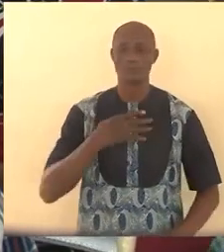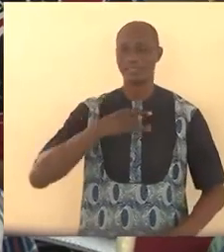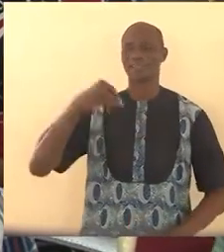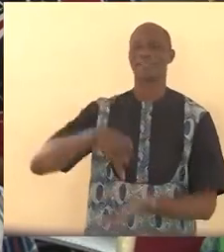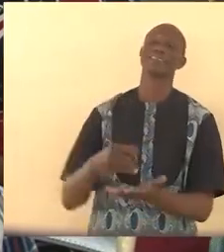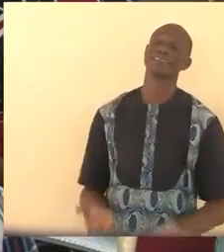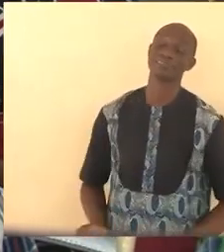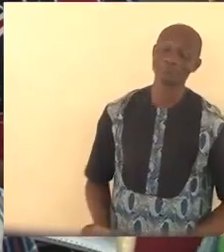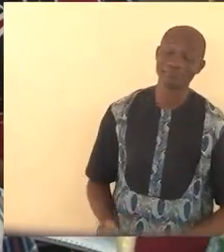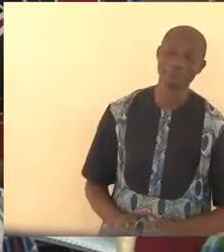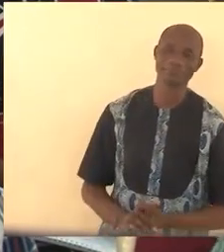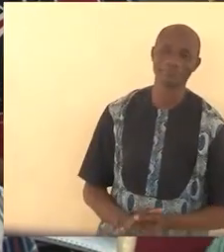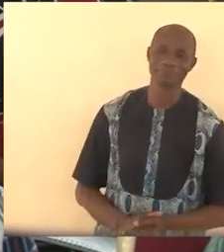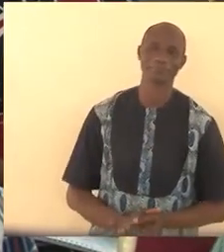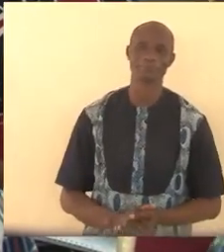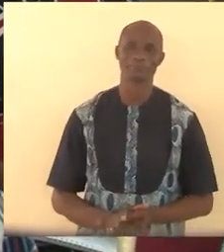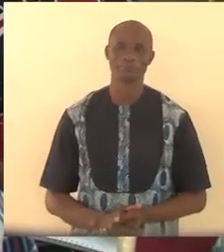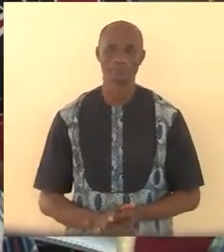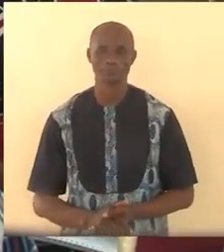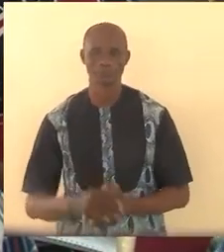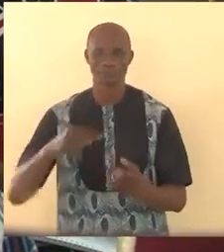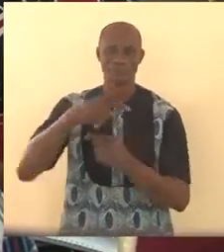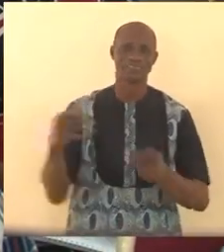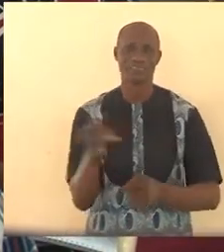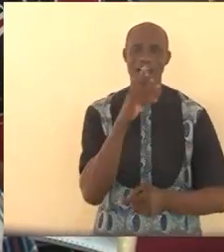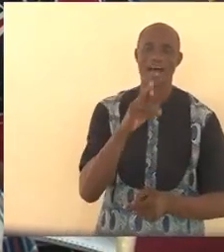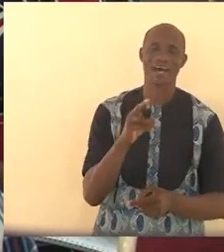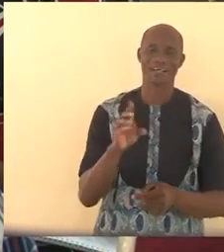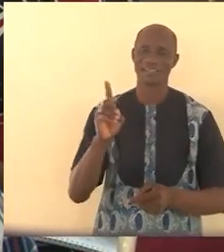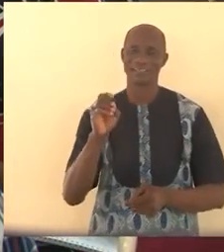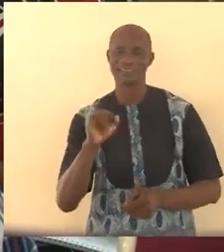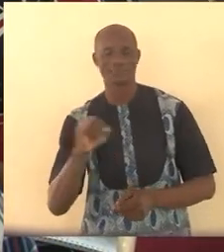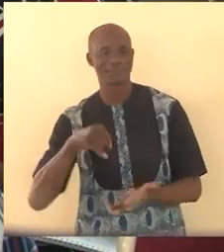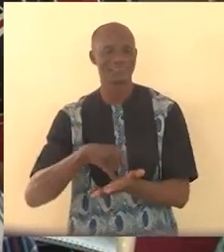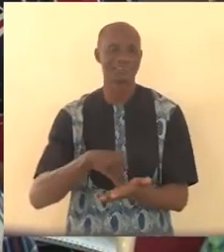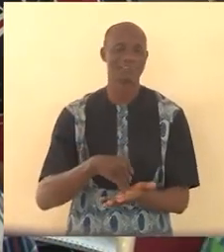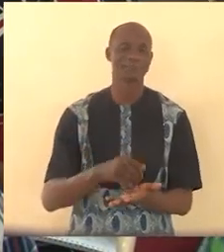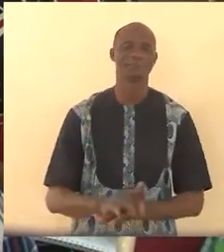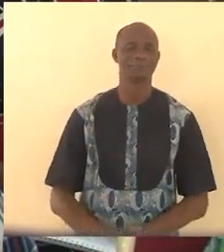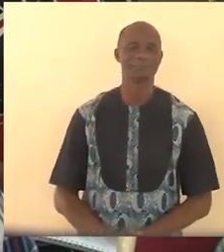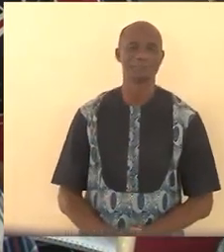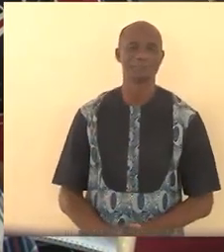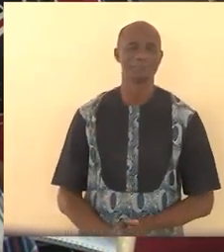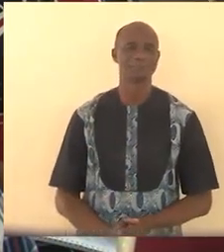We like it now, don't we like it? No. Well, when they are doing this,